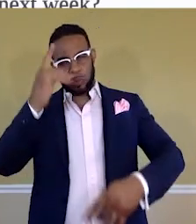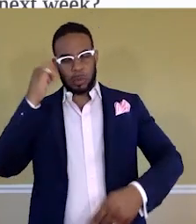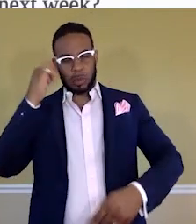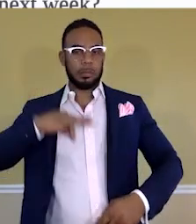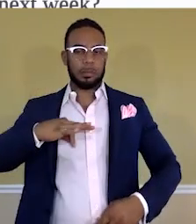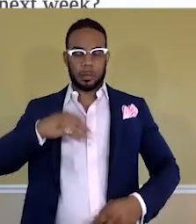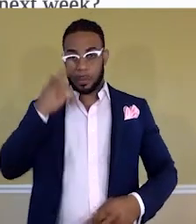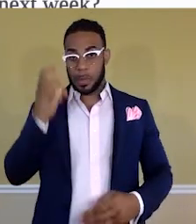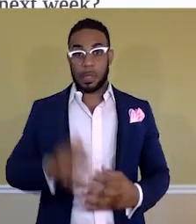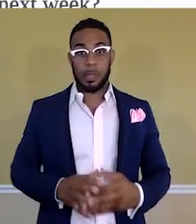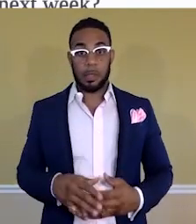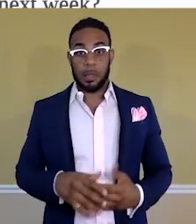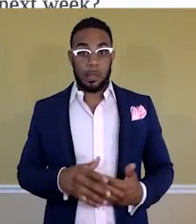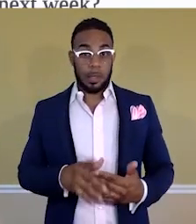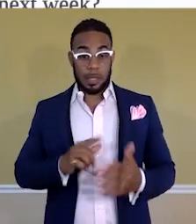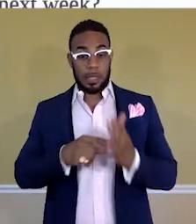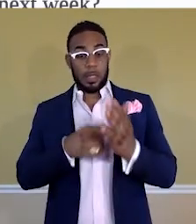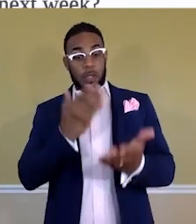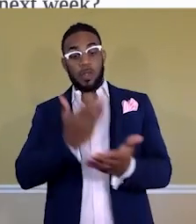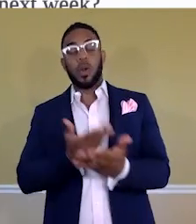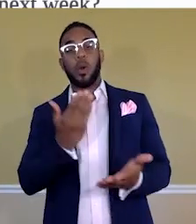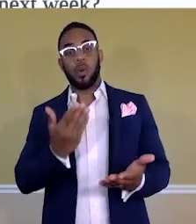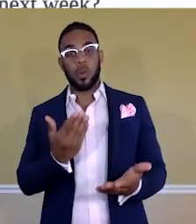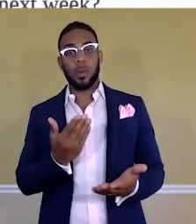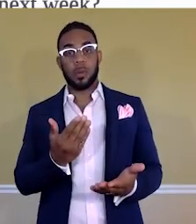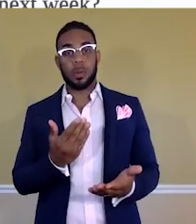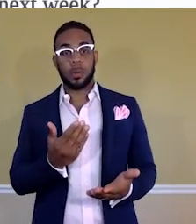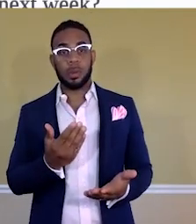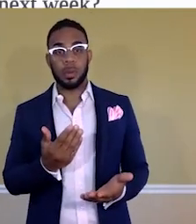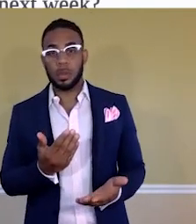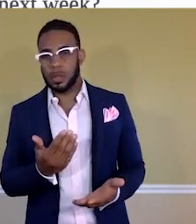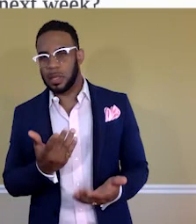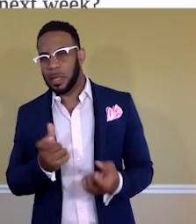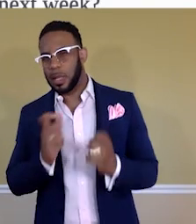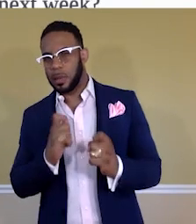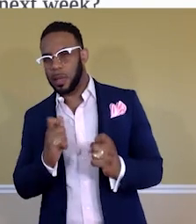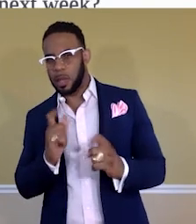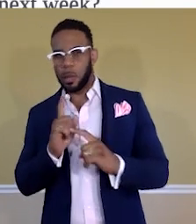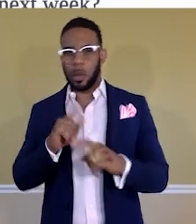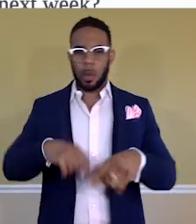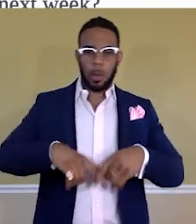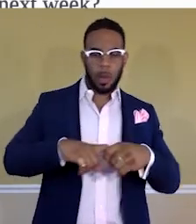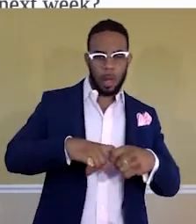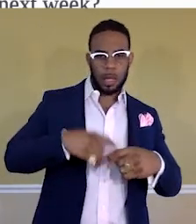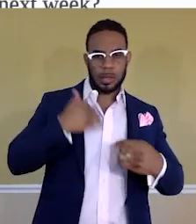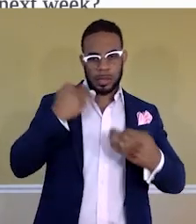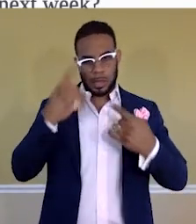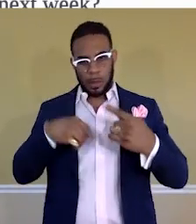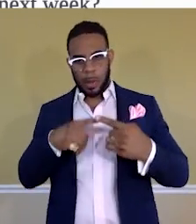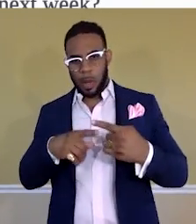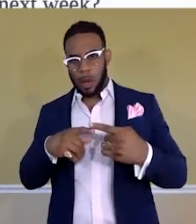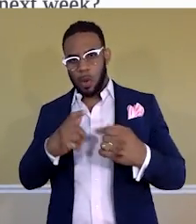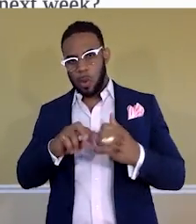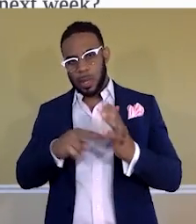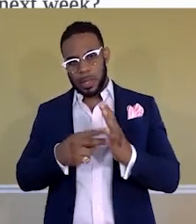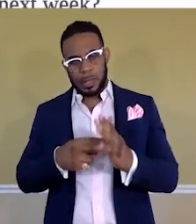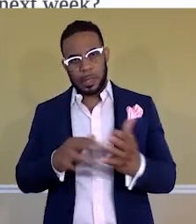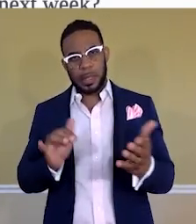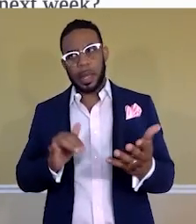helpful because it shows, it kind of gives me a moment to pause and just think about with intention,